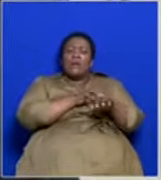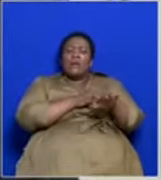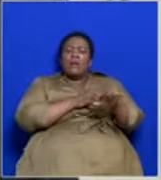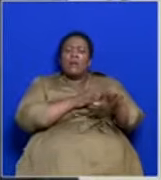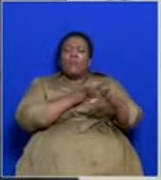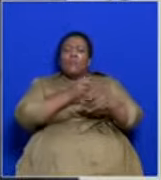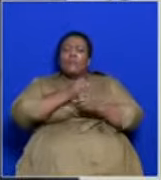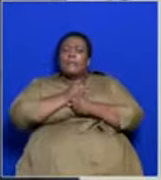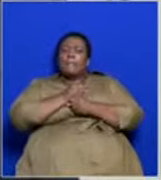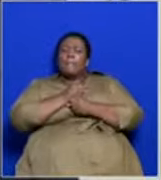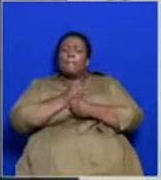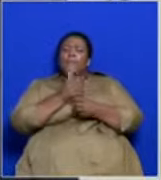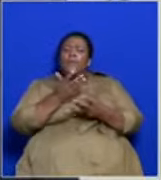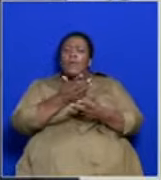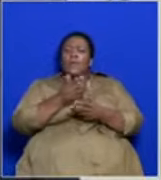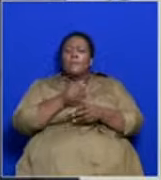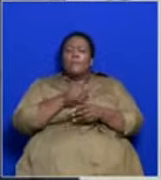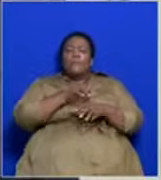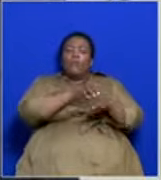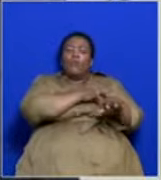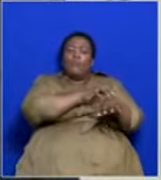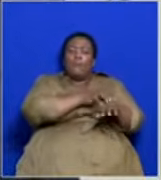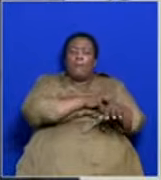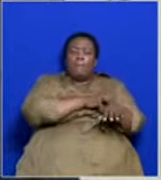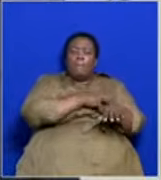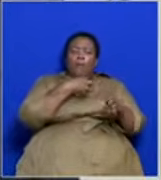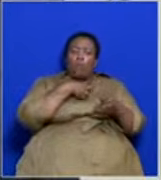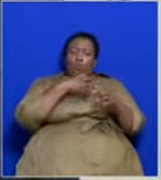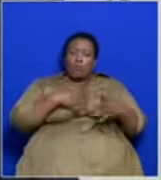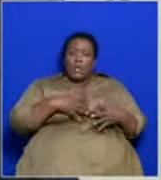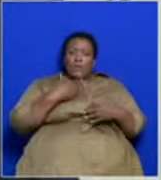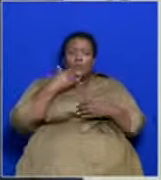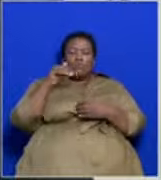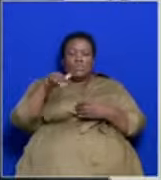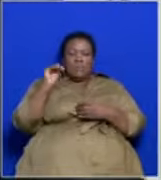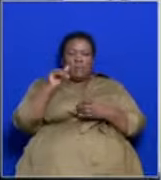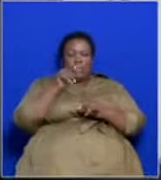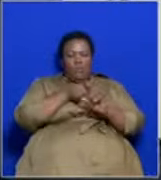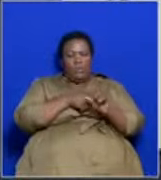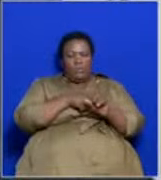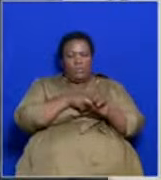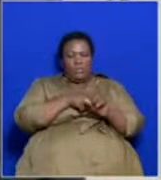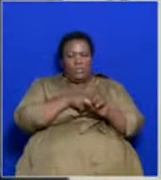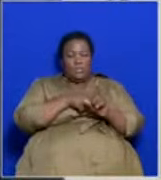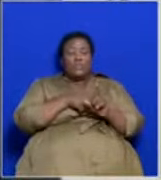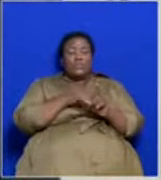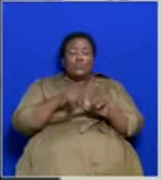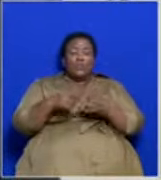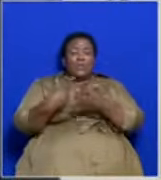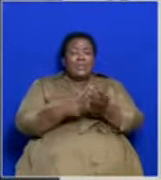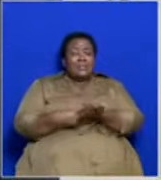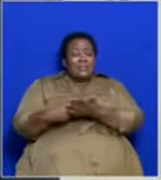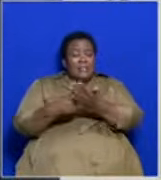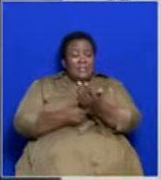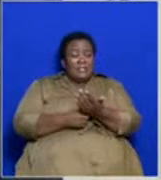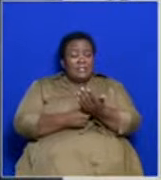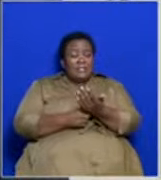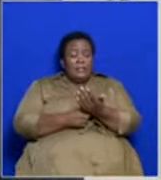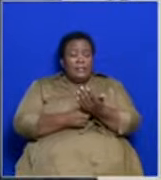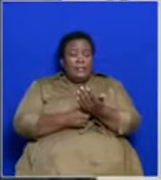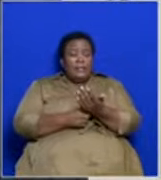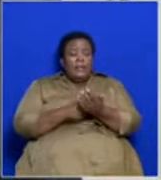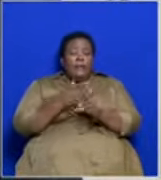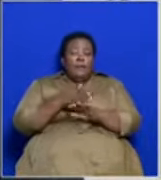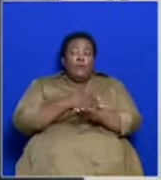An argument occurred between the truck owner and the plot owner prior to the arrival of the EMPD members.